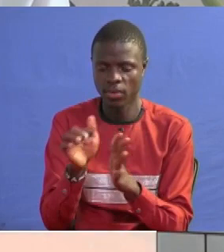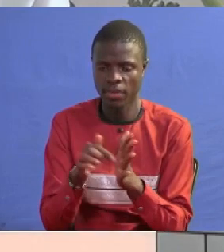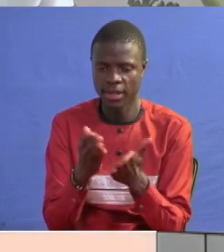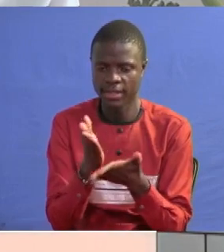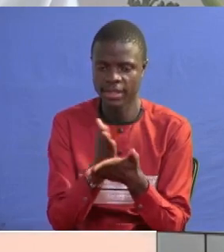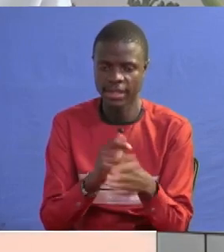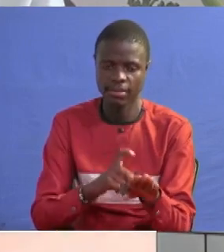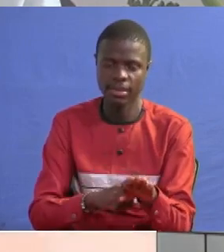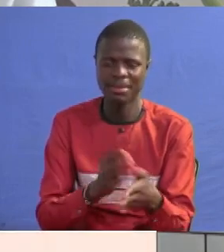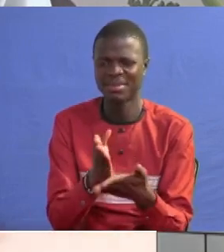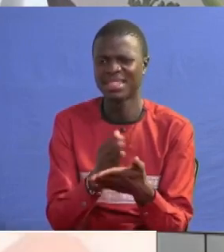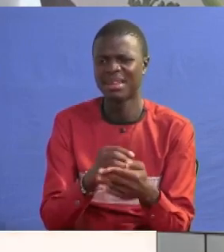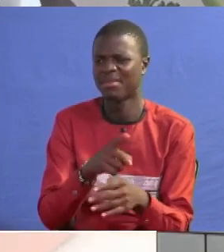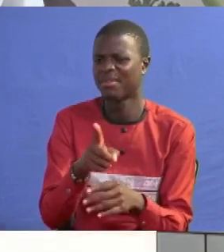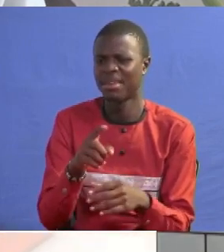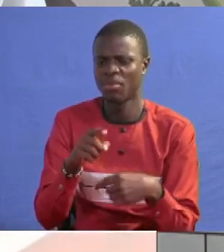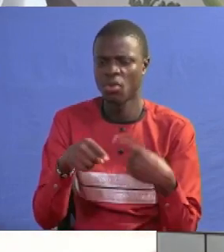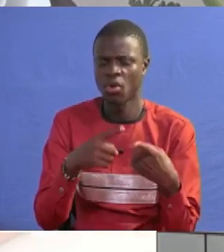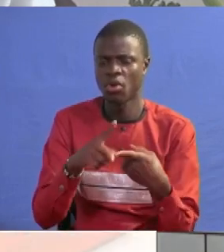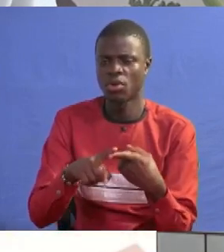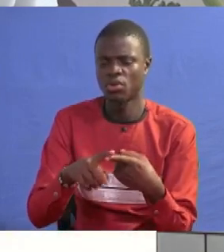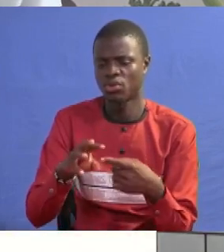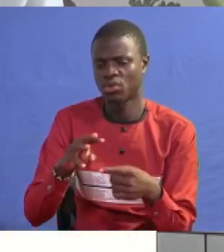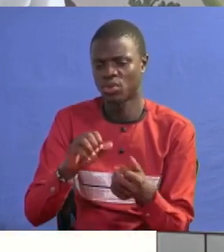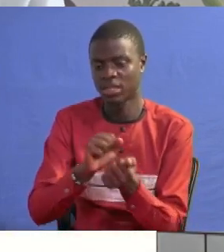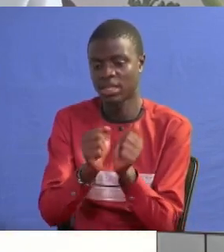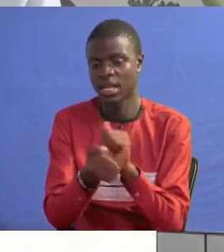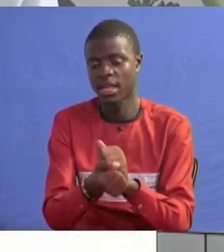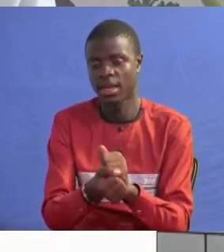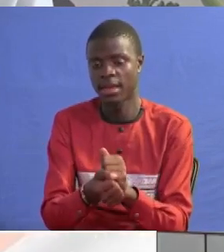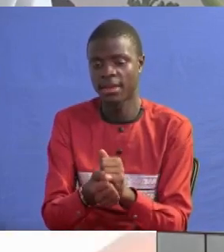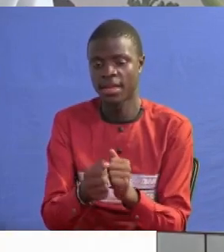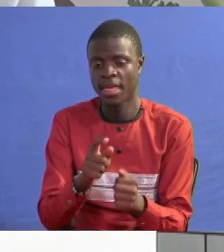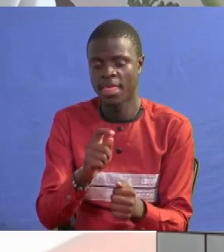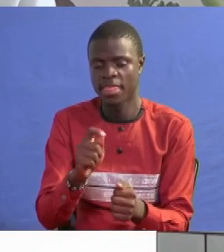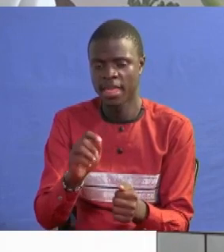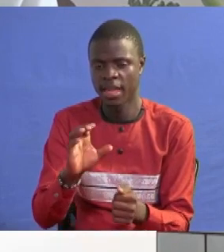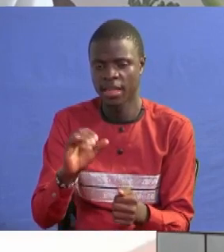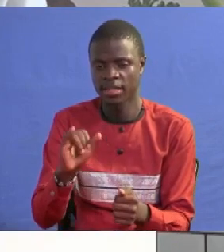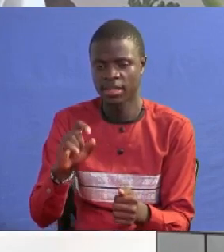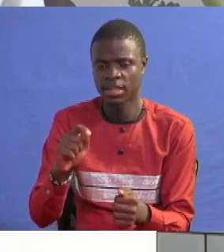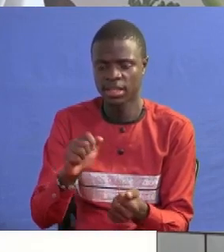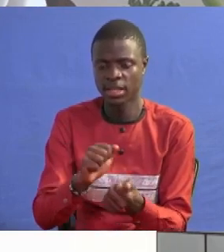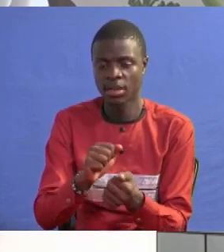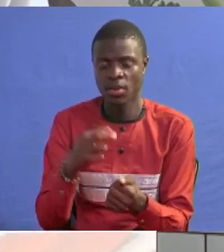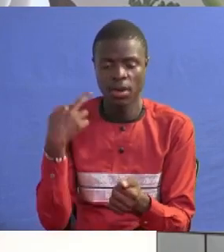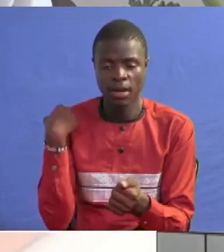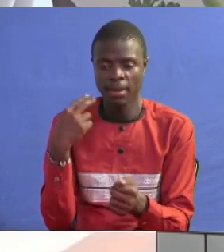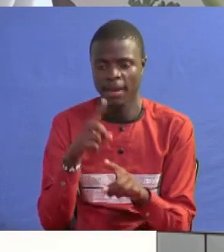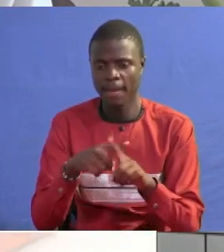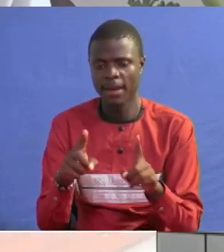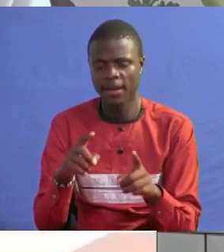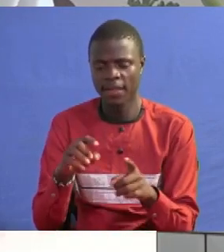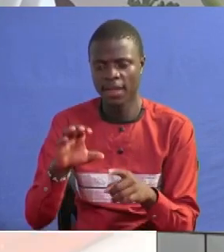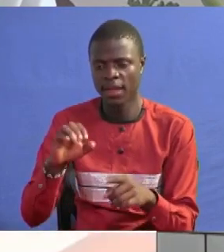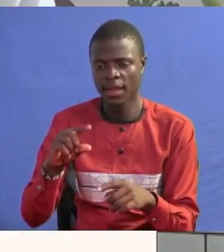sometimes some of them go mutation. And if they go mutation, the cyst will remain, but the egg inside will die. And